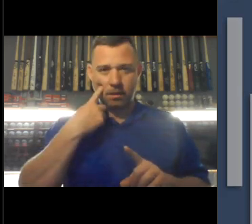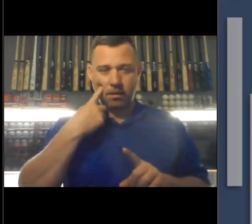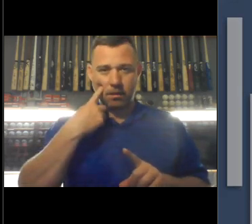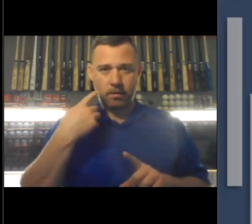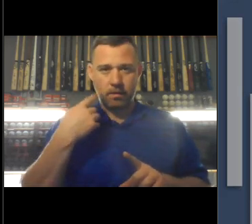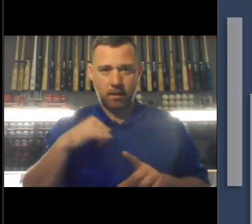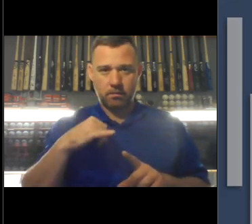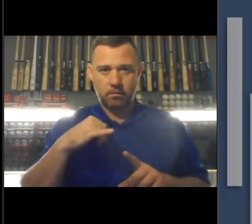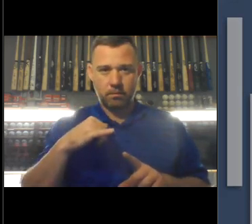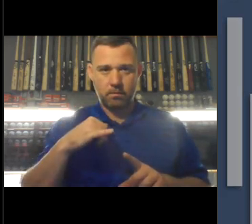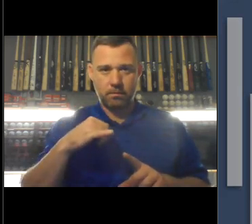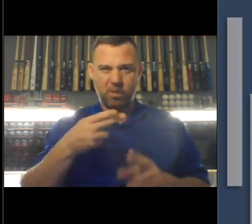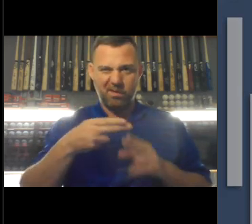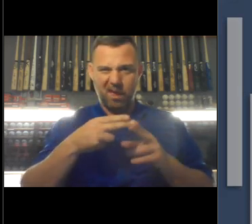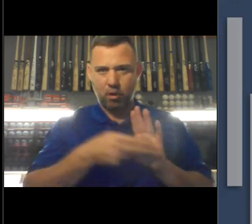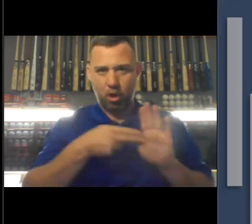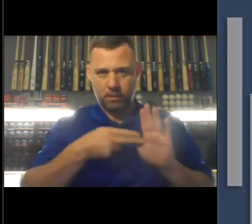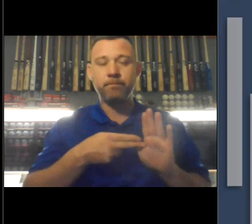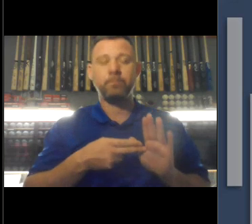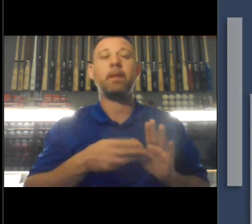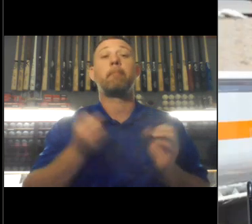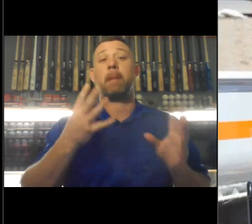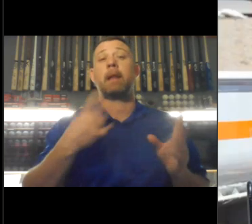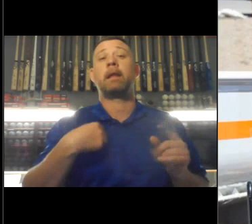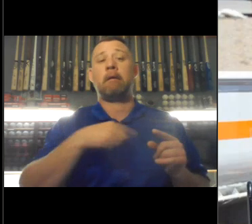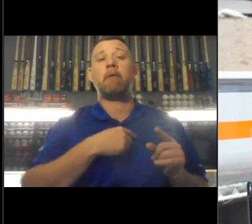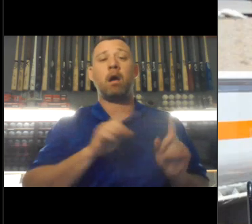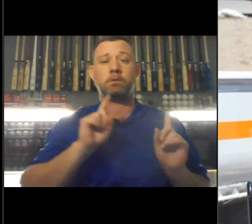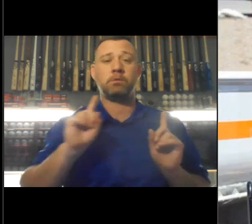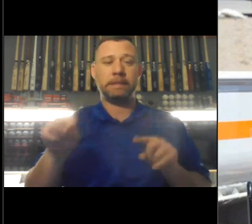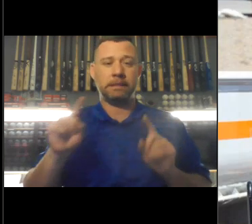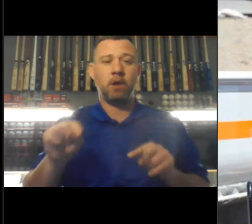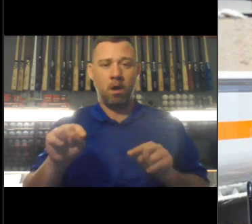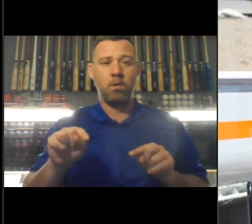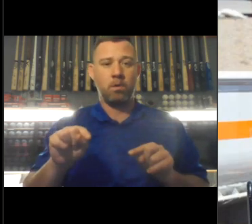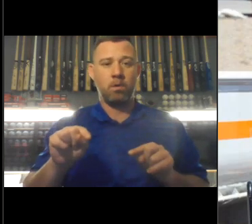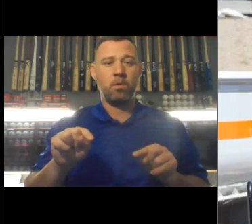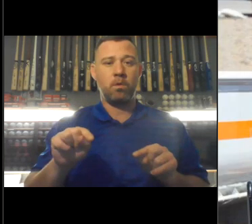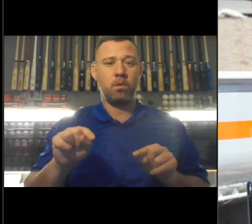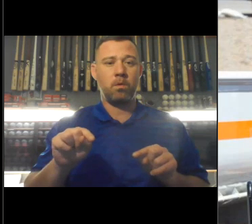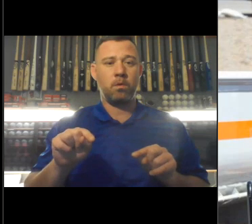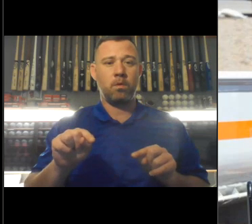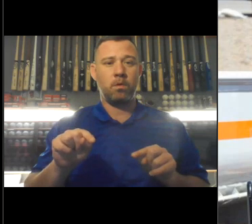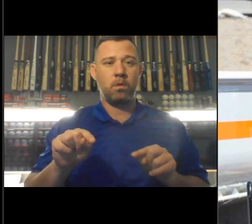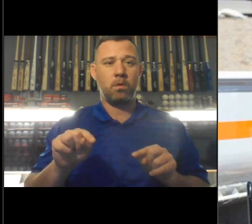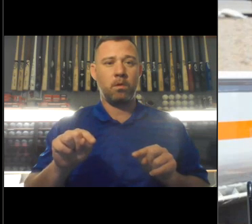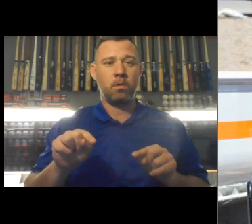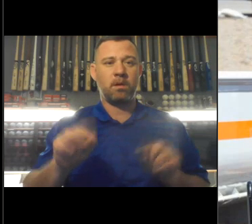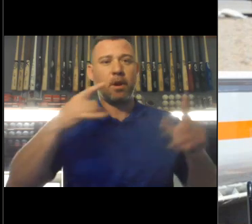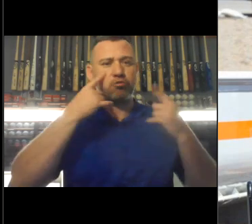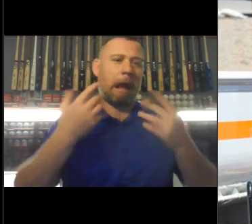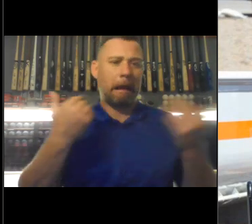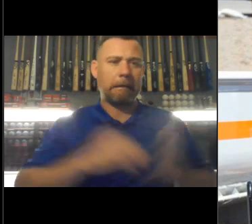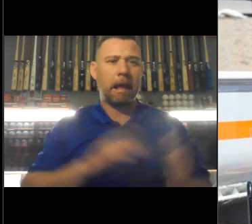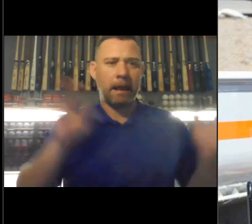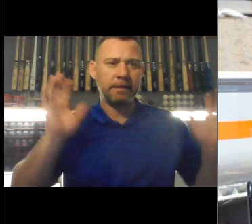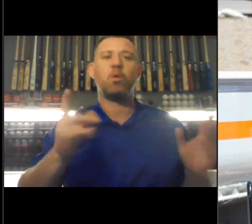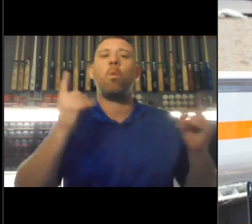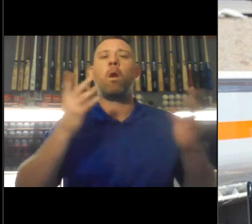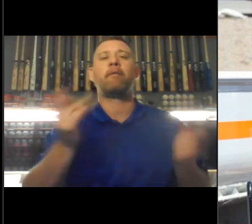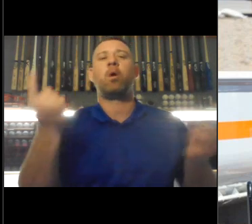and many of us did attend. Oh, I'm gonna cry again. Oh my gosh, it's one of those days,